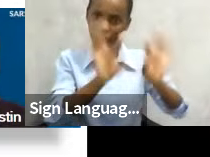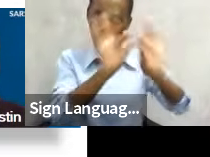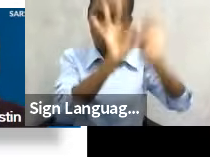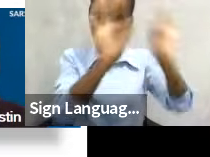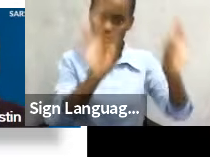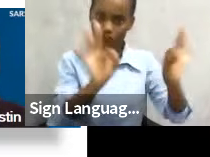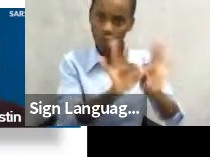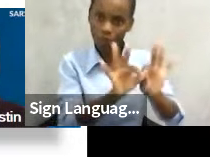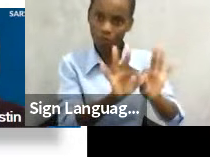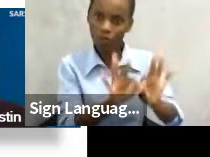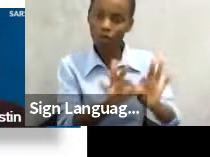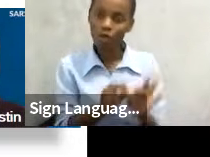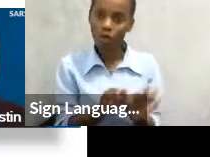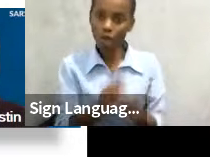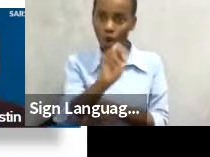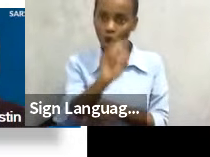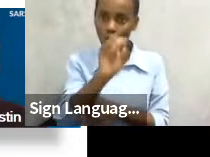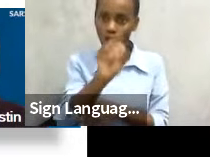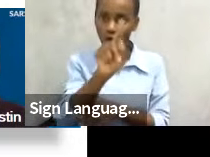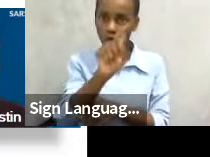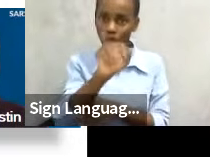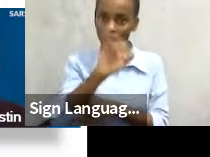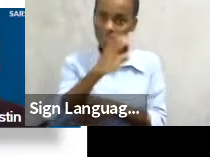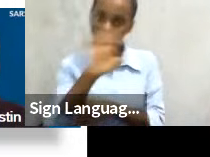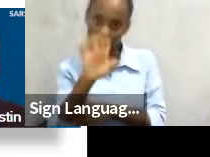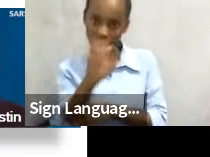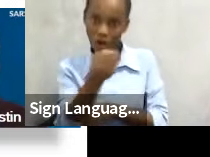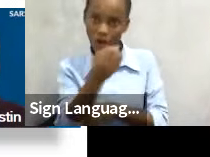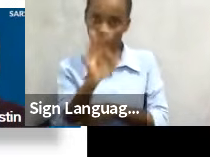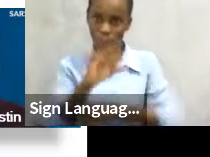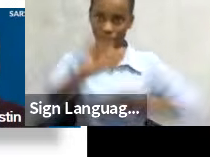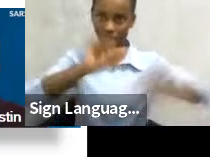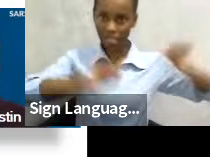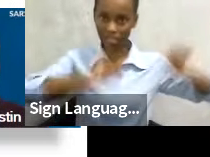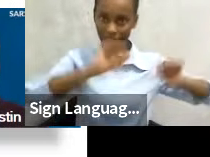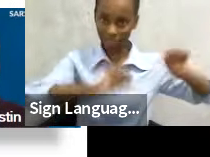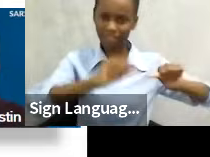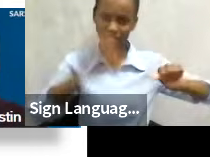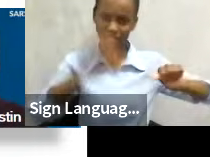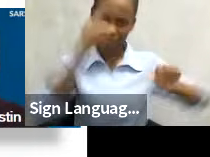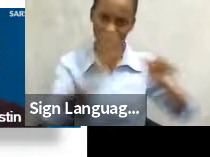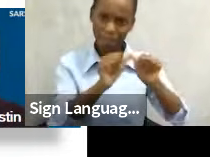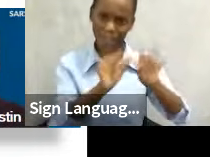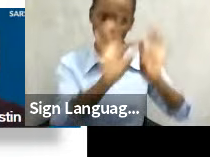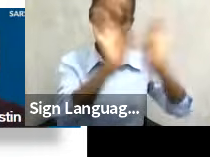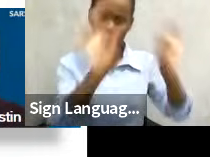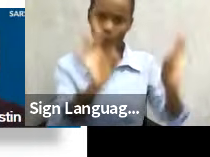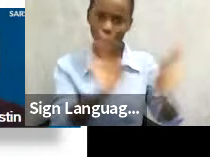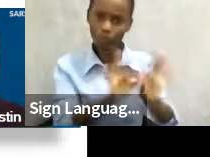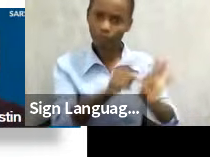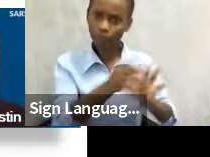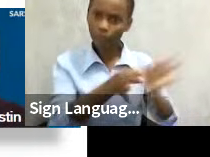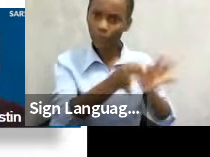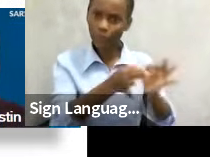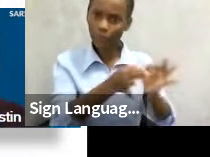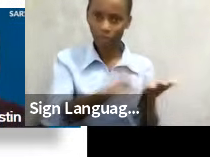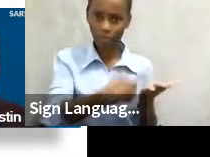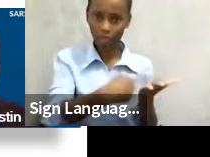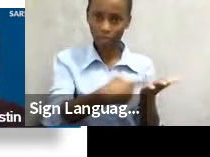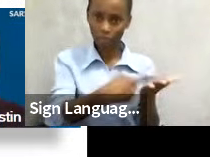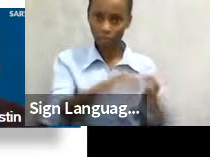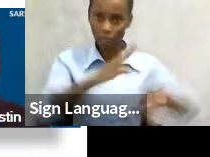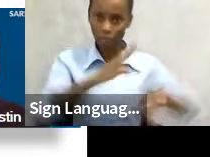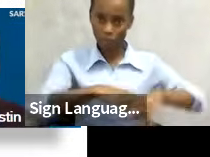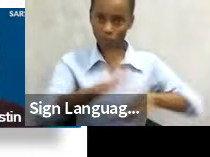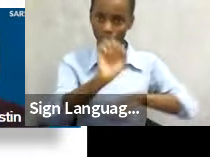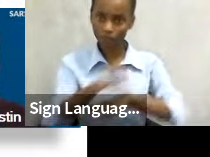Assessment. So I thought it only proper that we just touch on this form and go into it. So